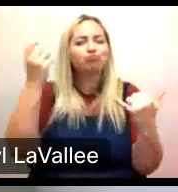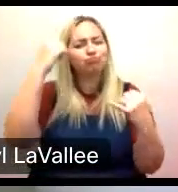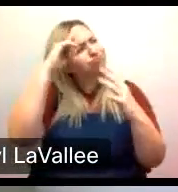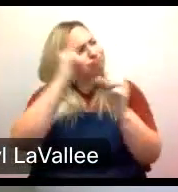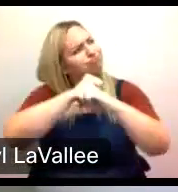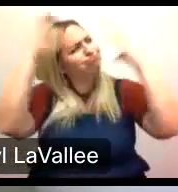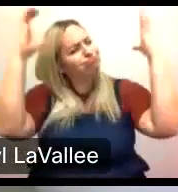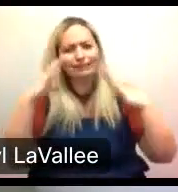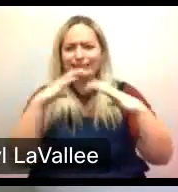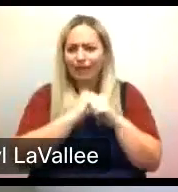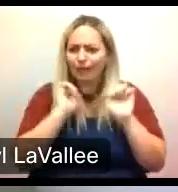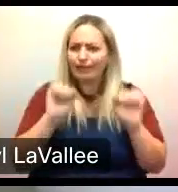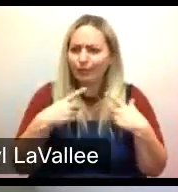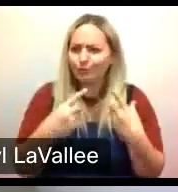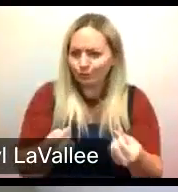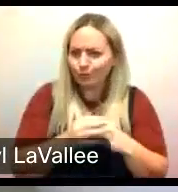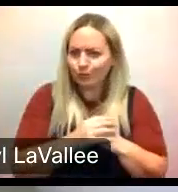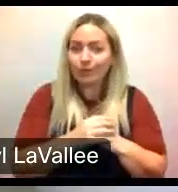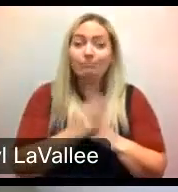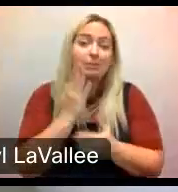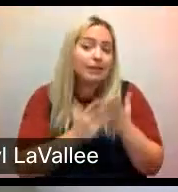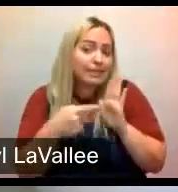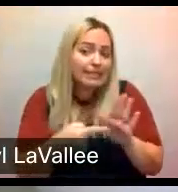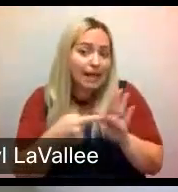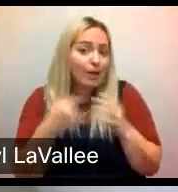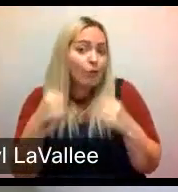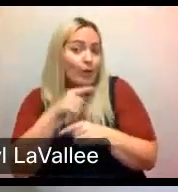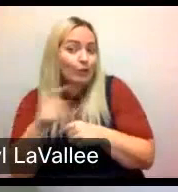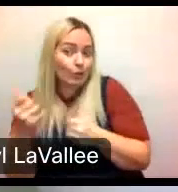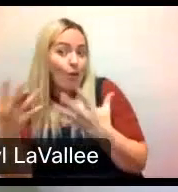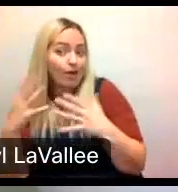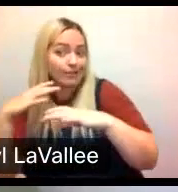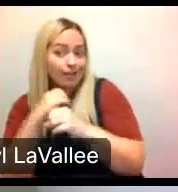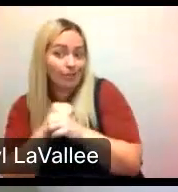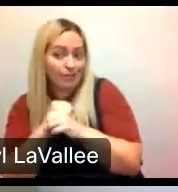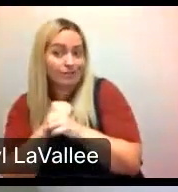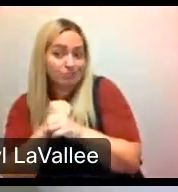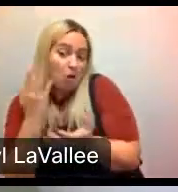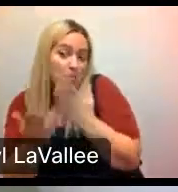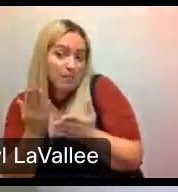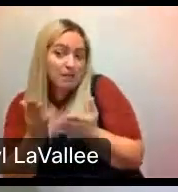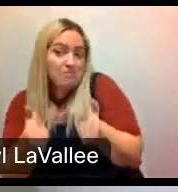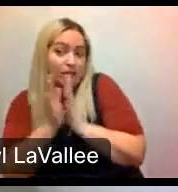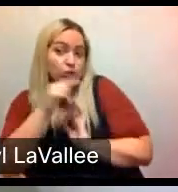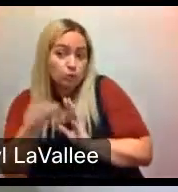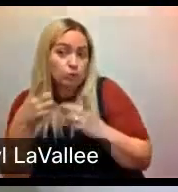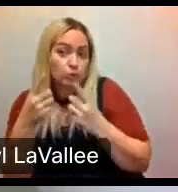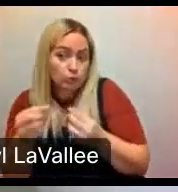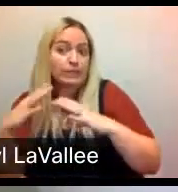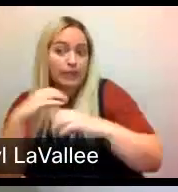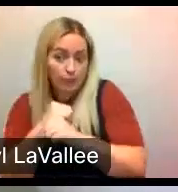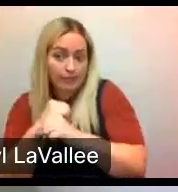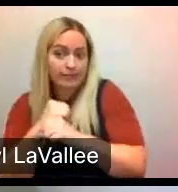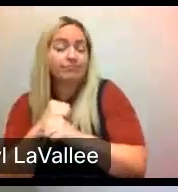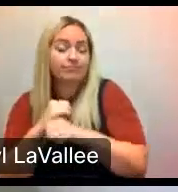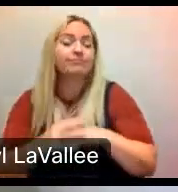summary can do and maybe some examples of when you would want to summarize or when you may be asked to summarize. But